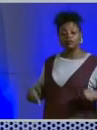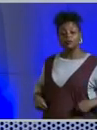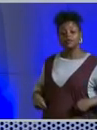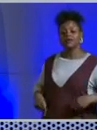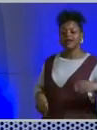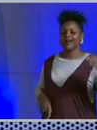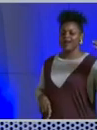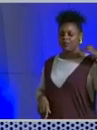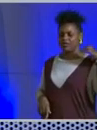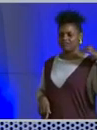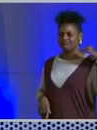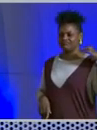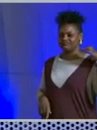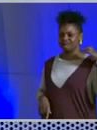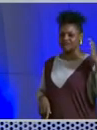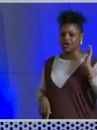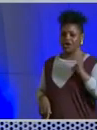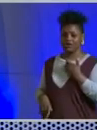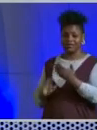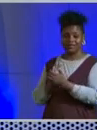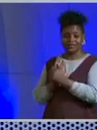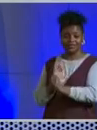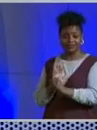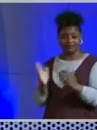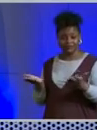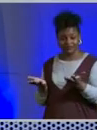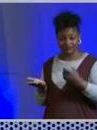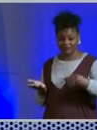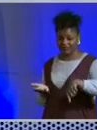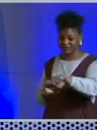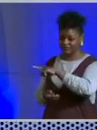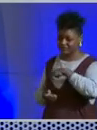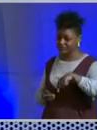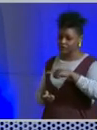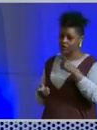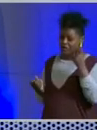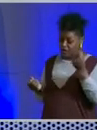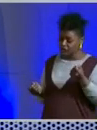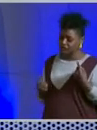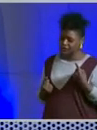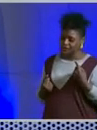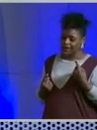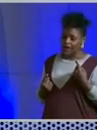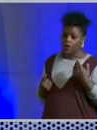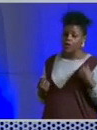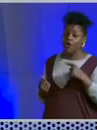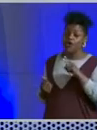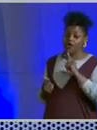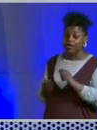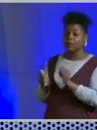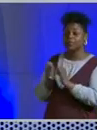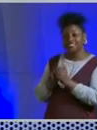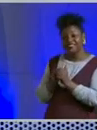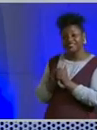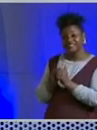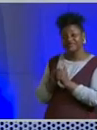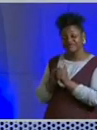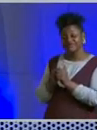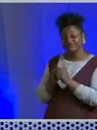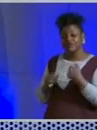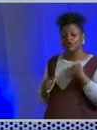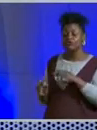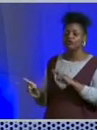pool. And so we want people regionally to understand that it's game on, we're competitive, and we're ready and prepared for